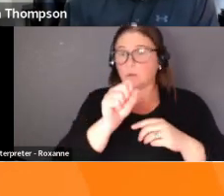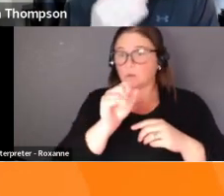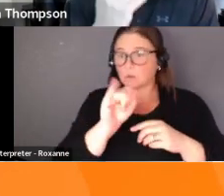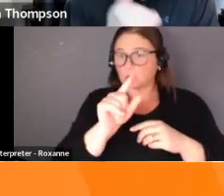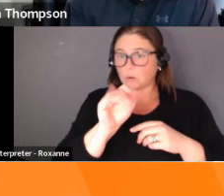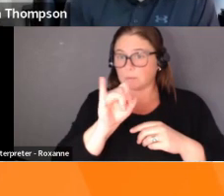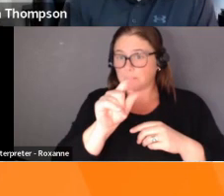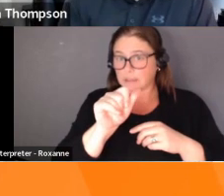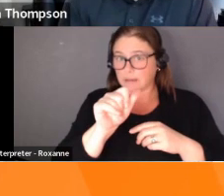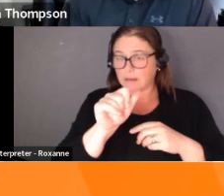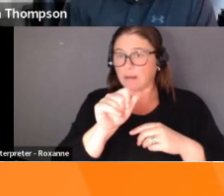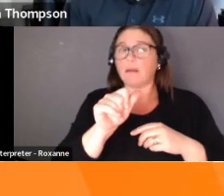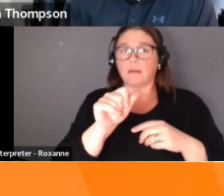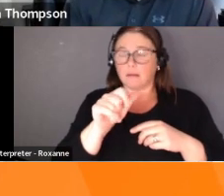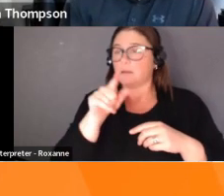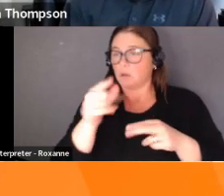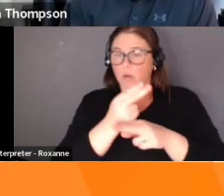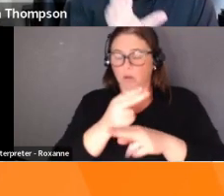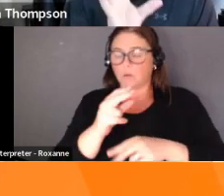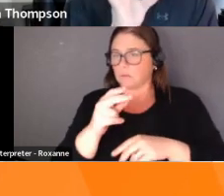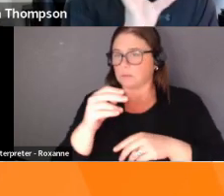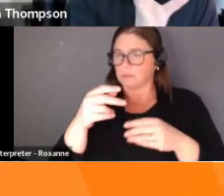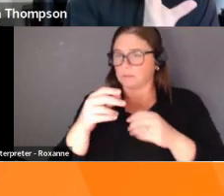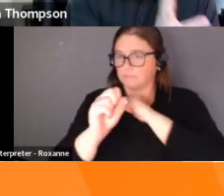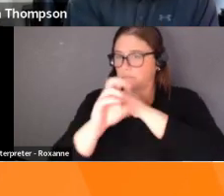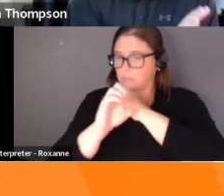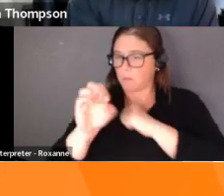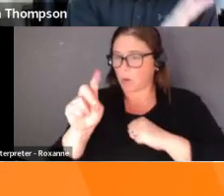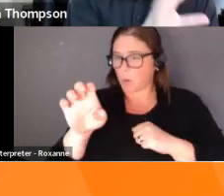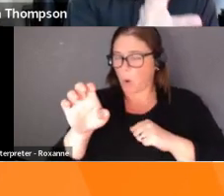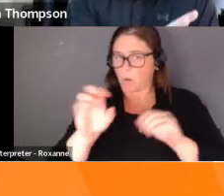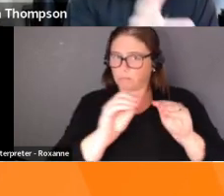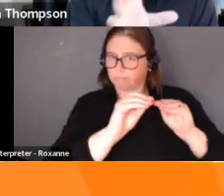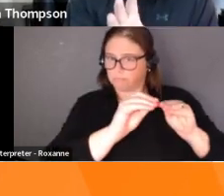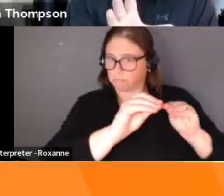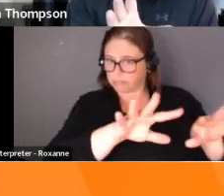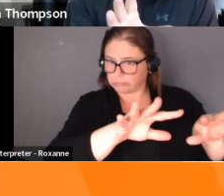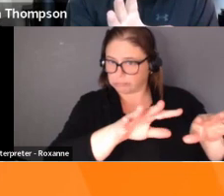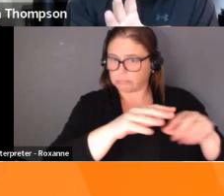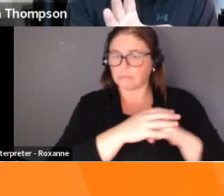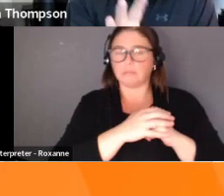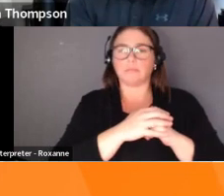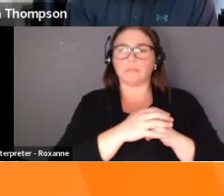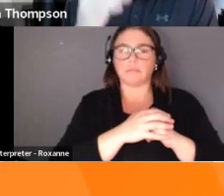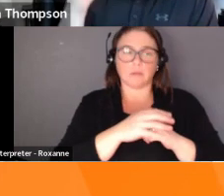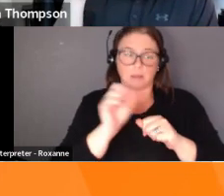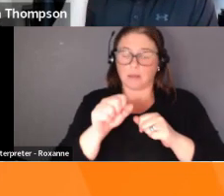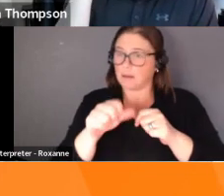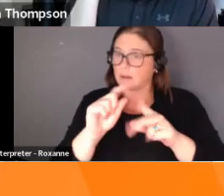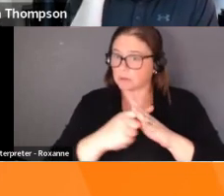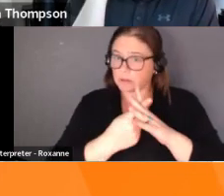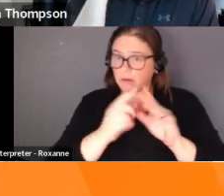brand, we launch with that social promo code. It allows us to build an email and customer list, okay?